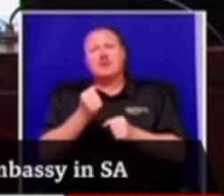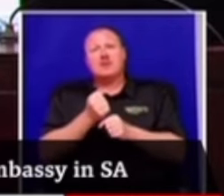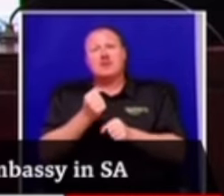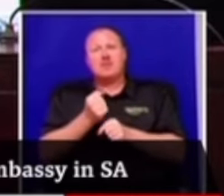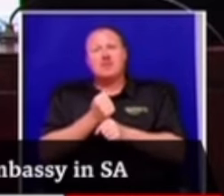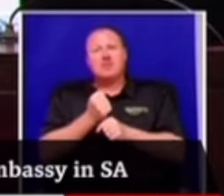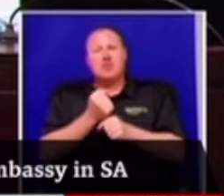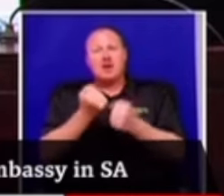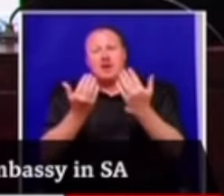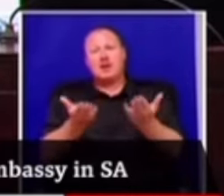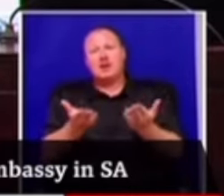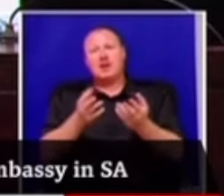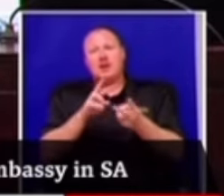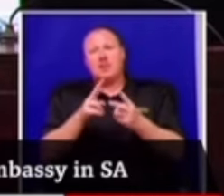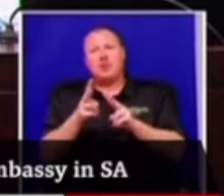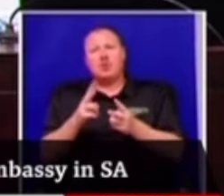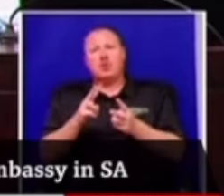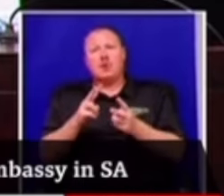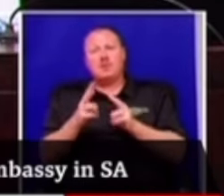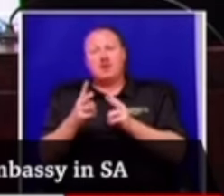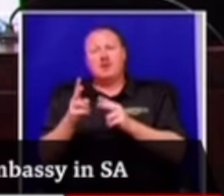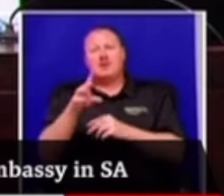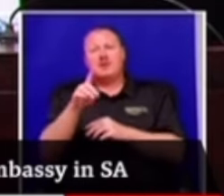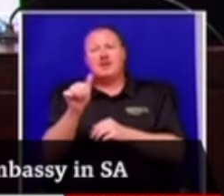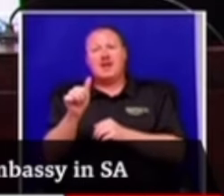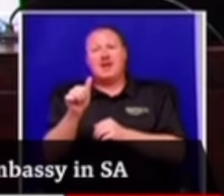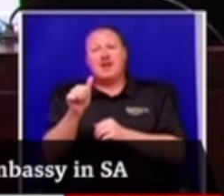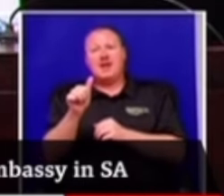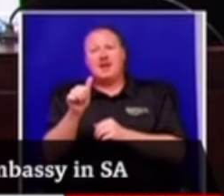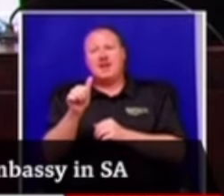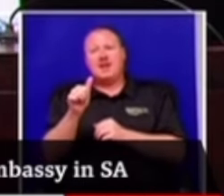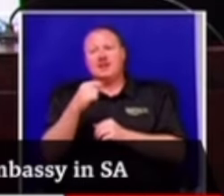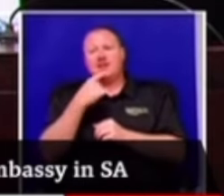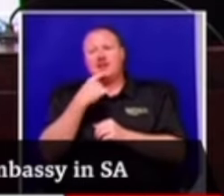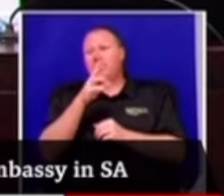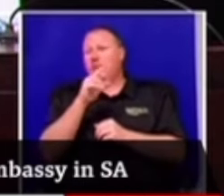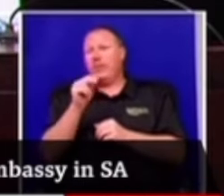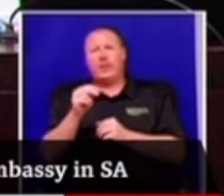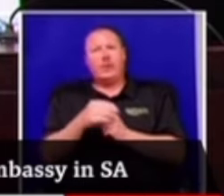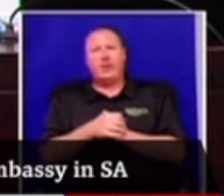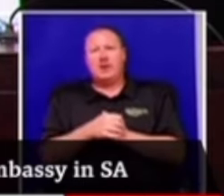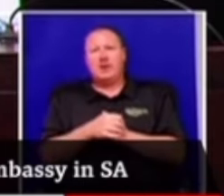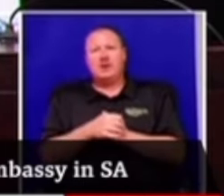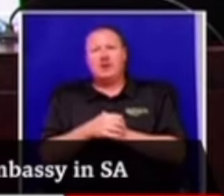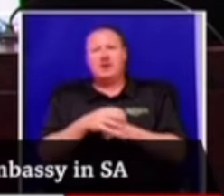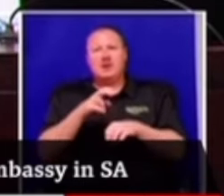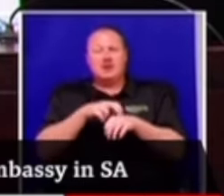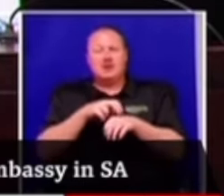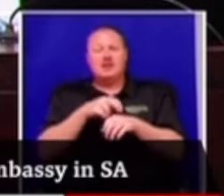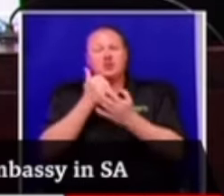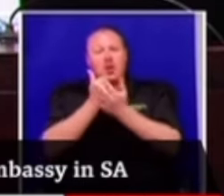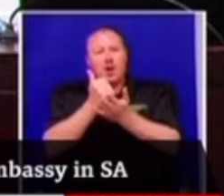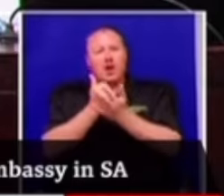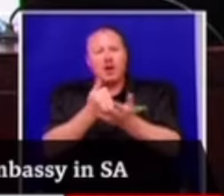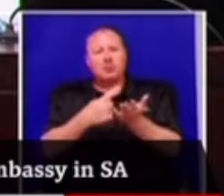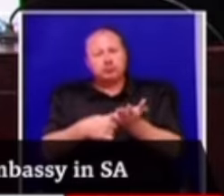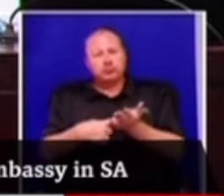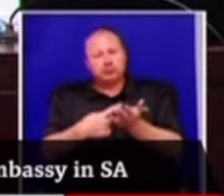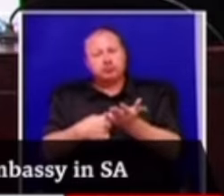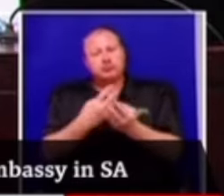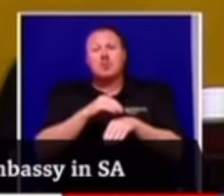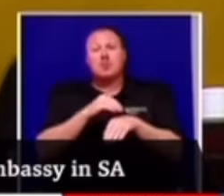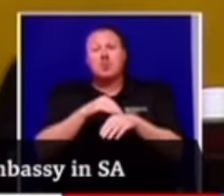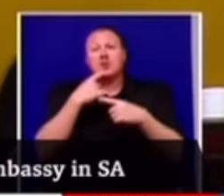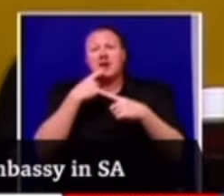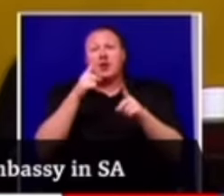so the da's position is it's a firm no from us we need to have a stake in mediating a peaceful resolution to this